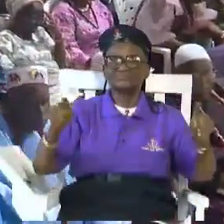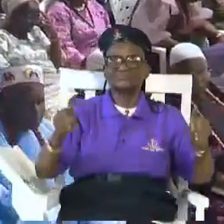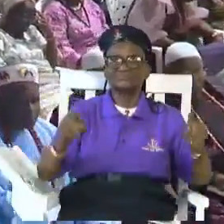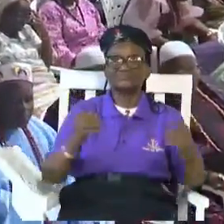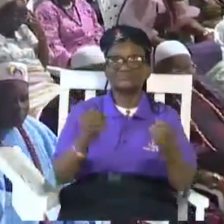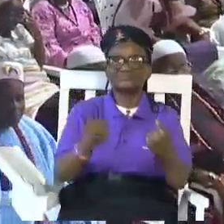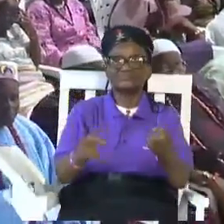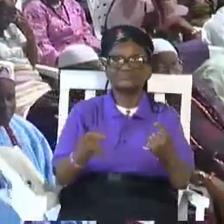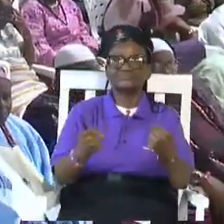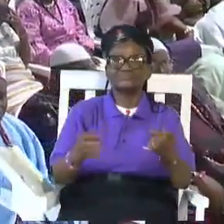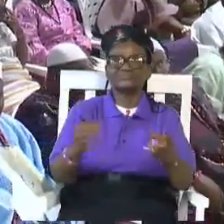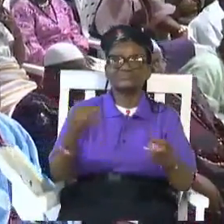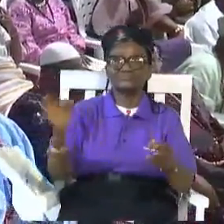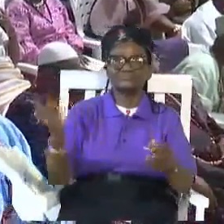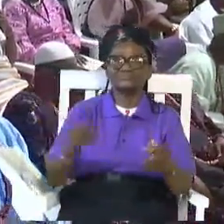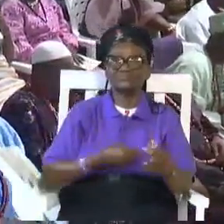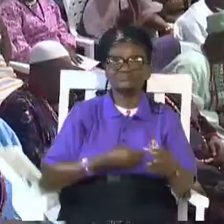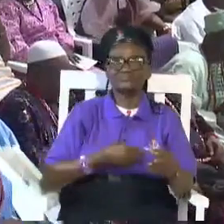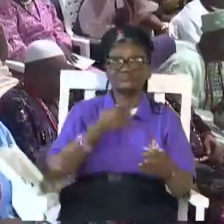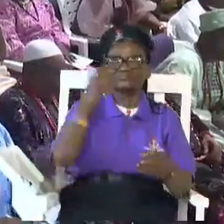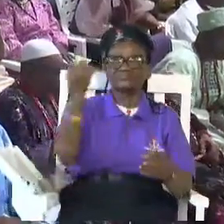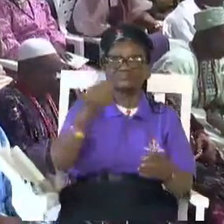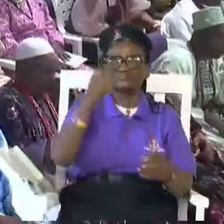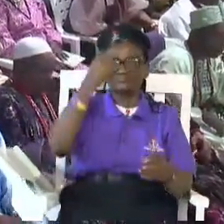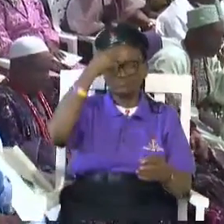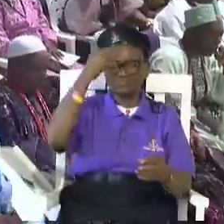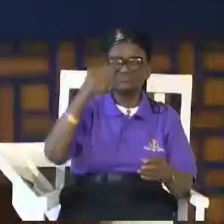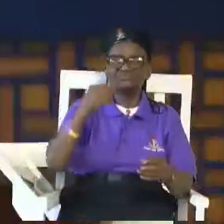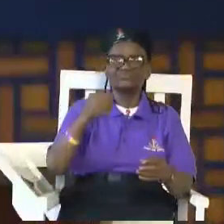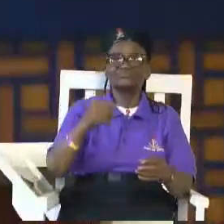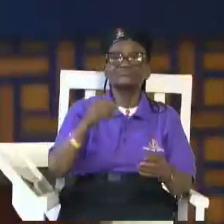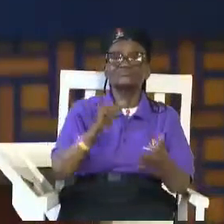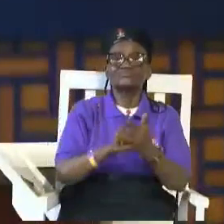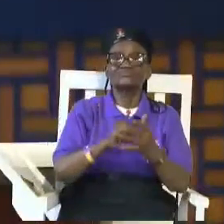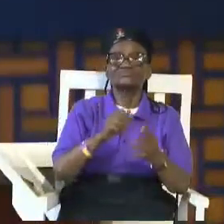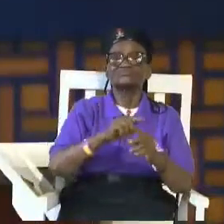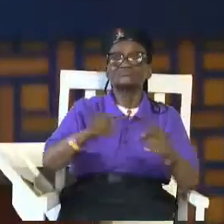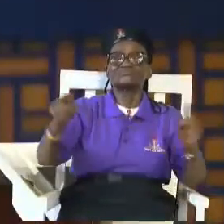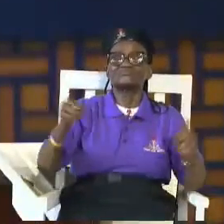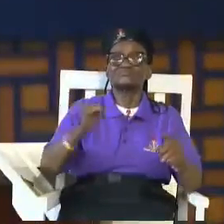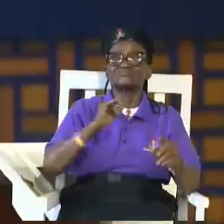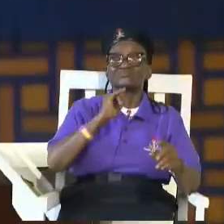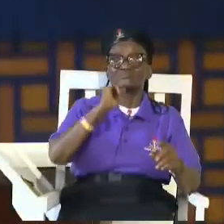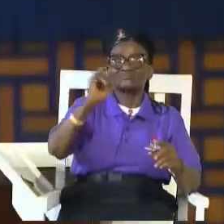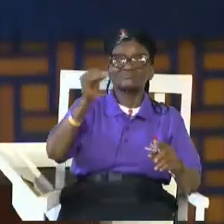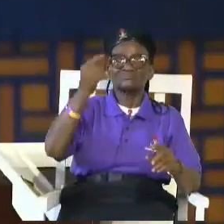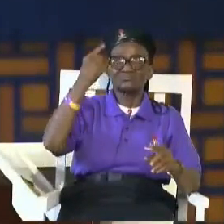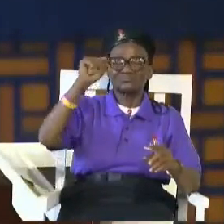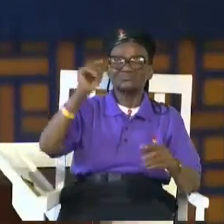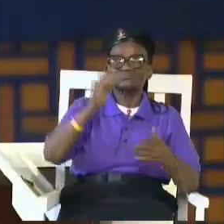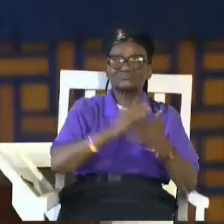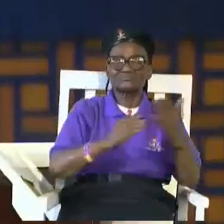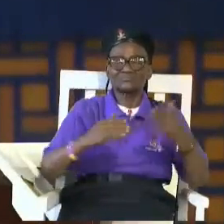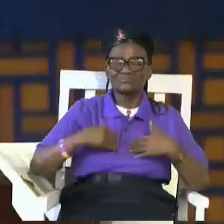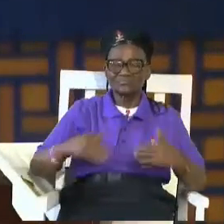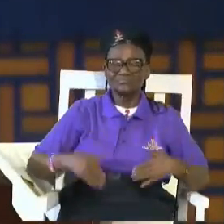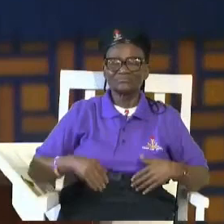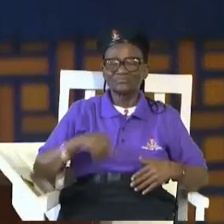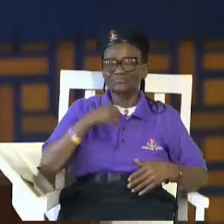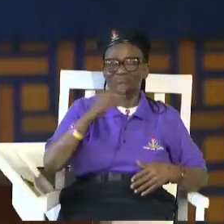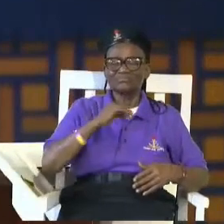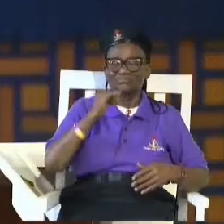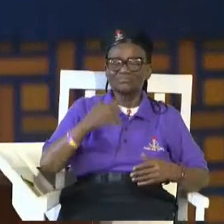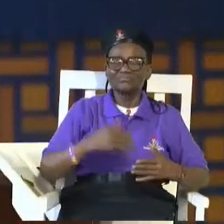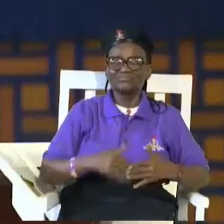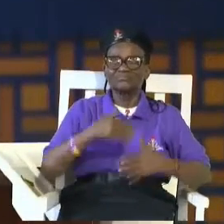many of us always think, oh, deliverance is for somebody who is possessed by